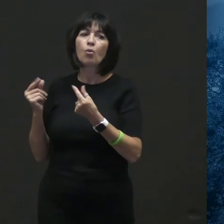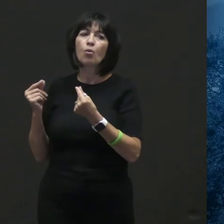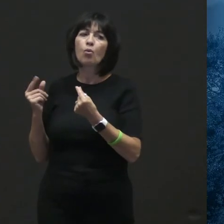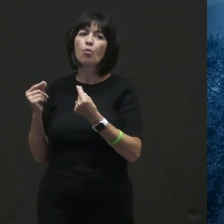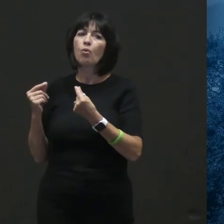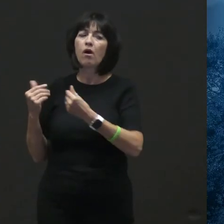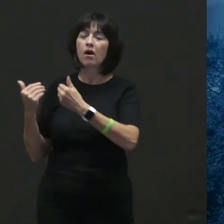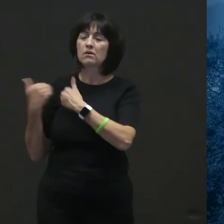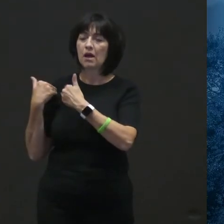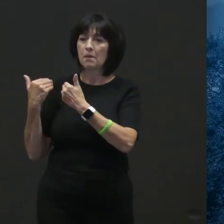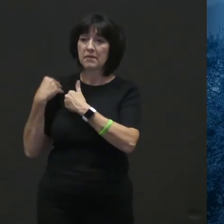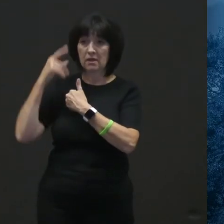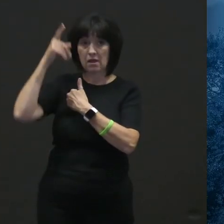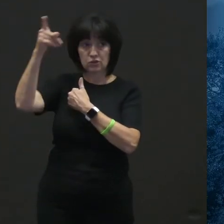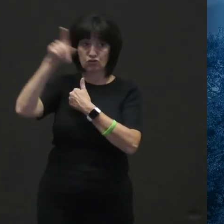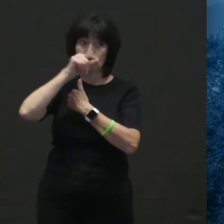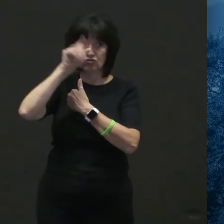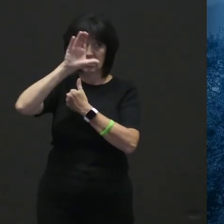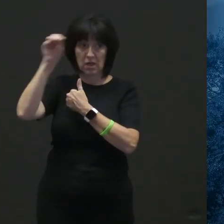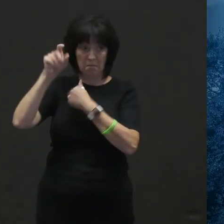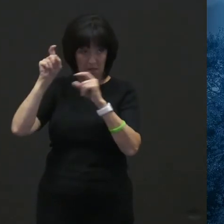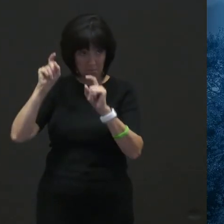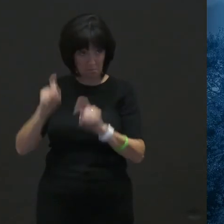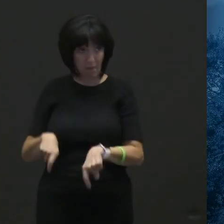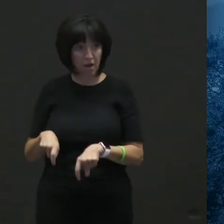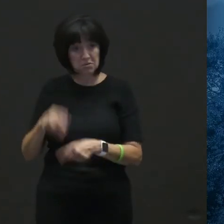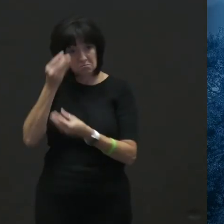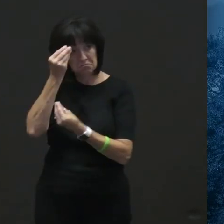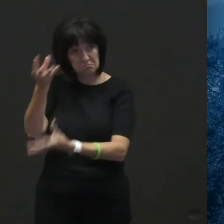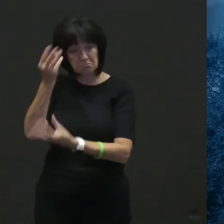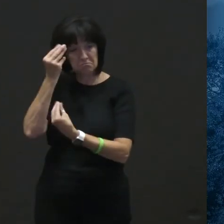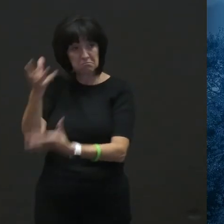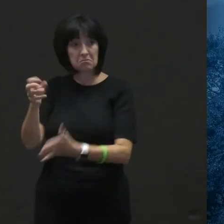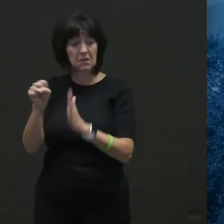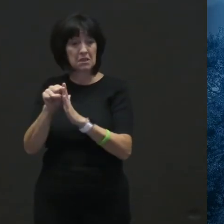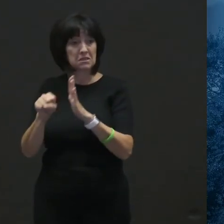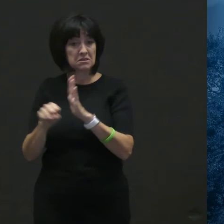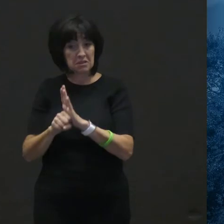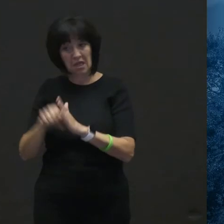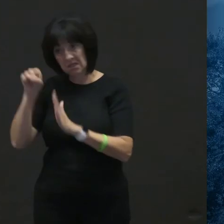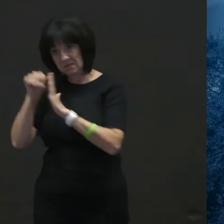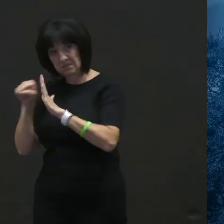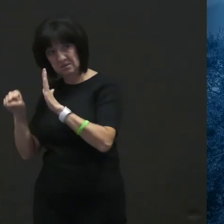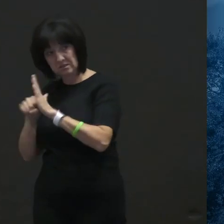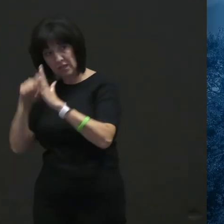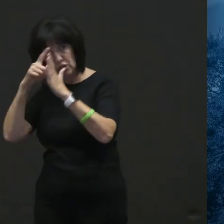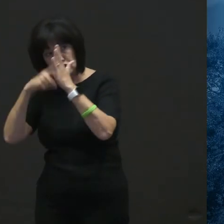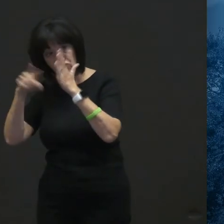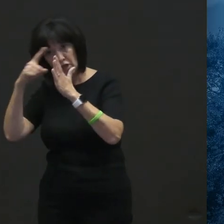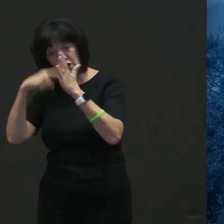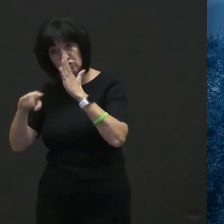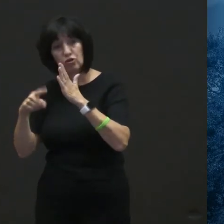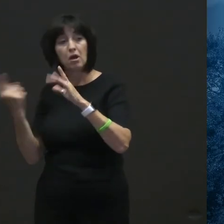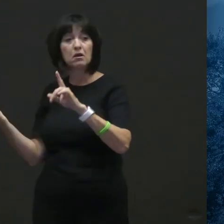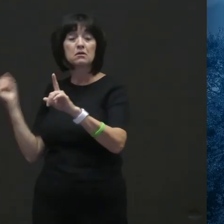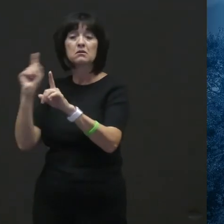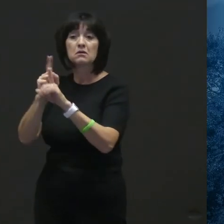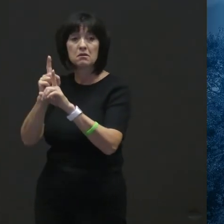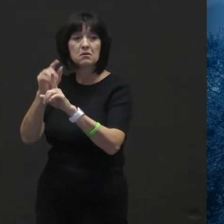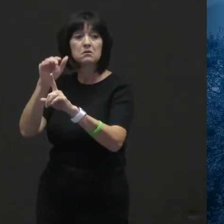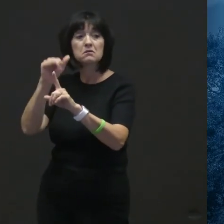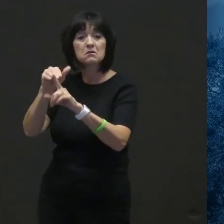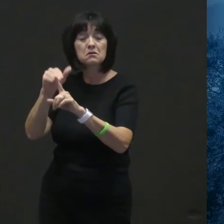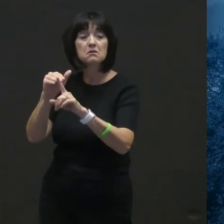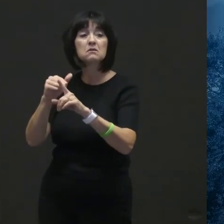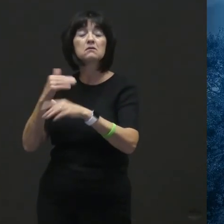reporting numbers and, the state checking in that they're following, social distancing guidelines and so forth?